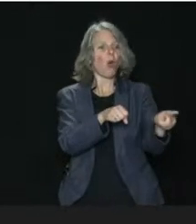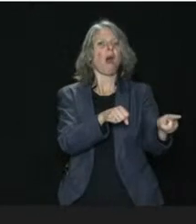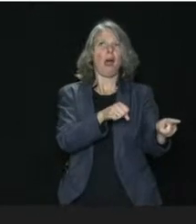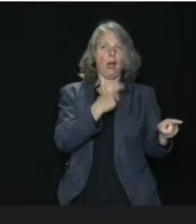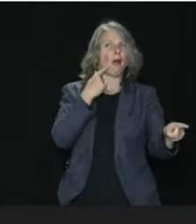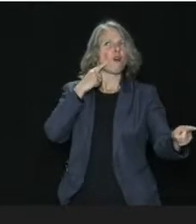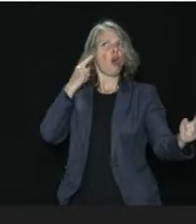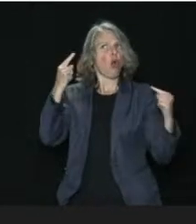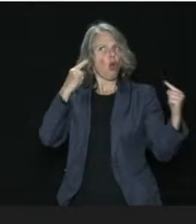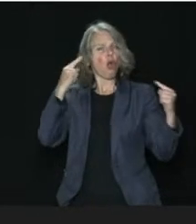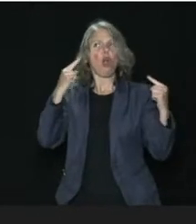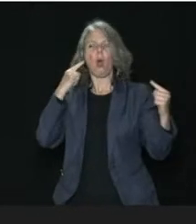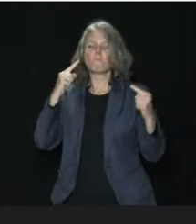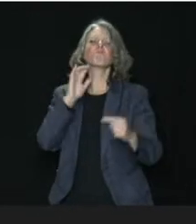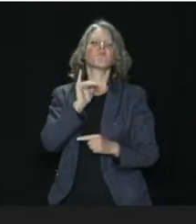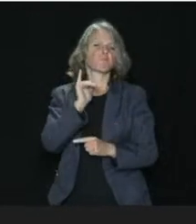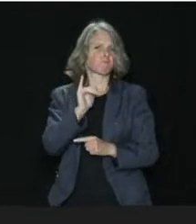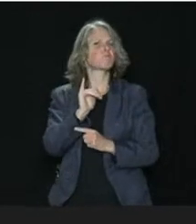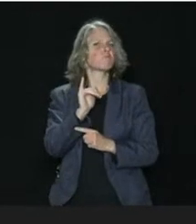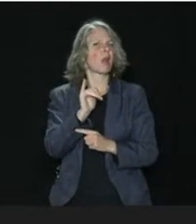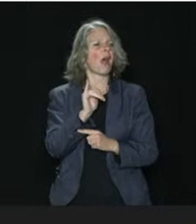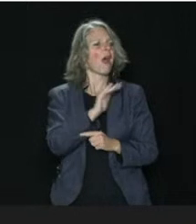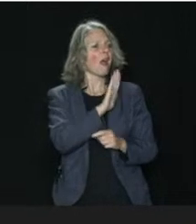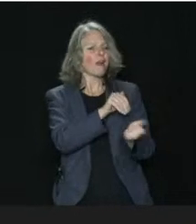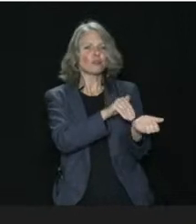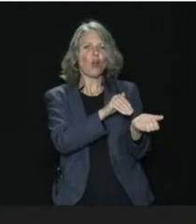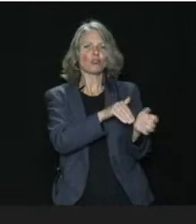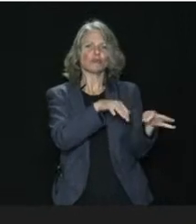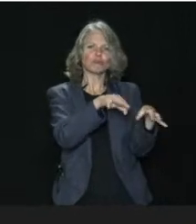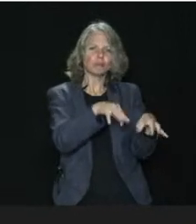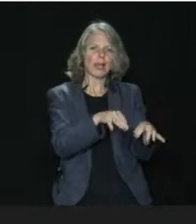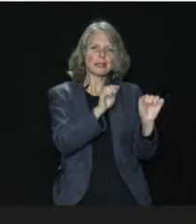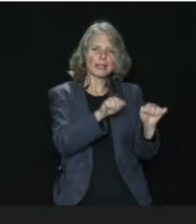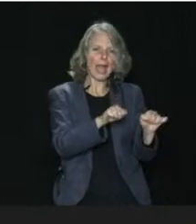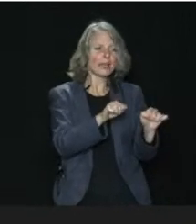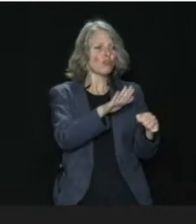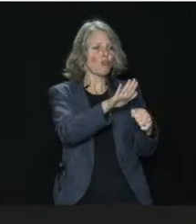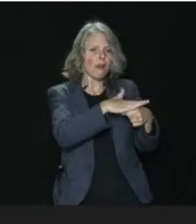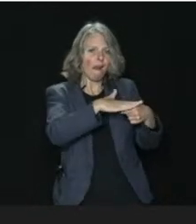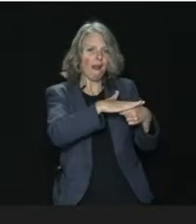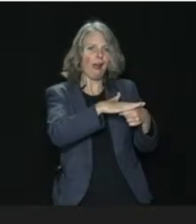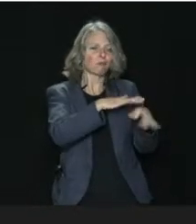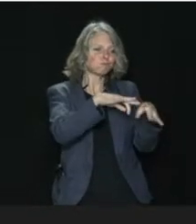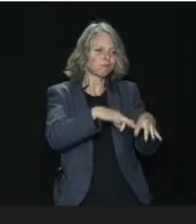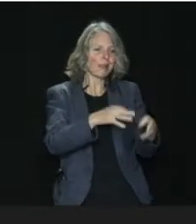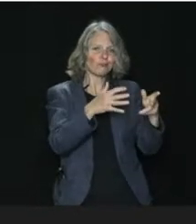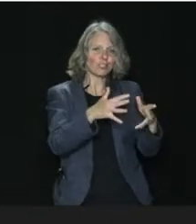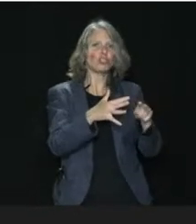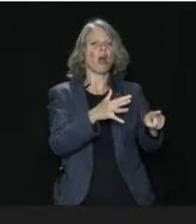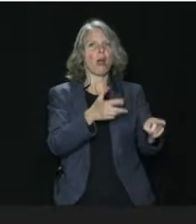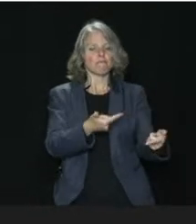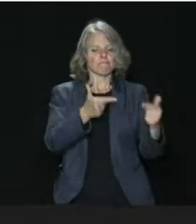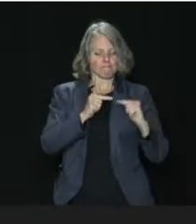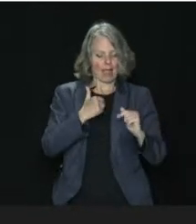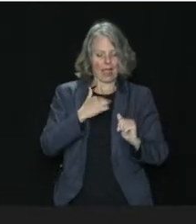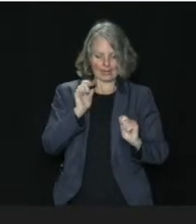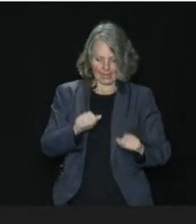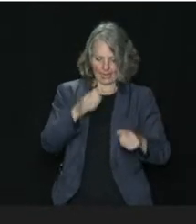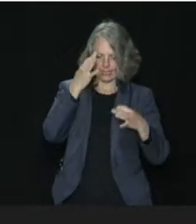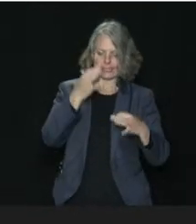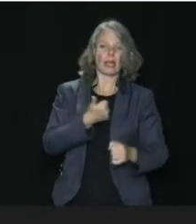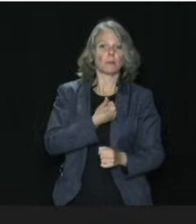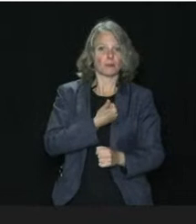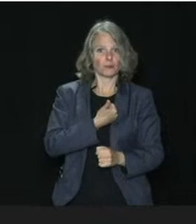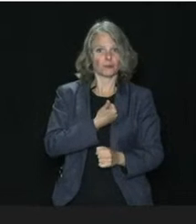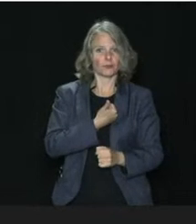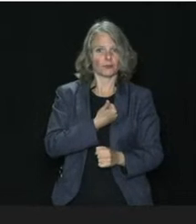reassured that the local jurisdictions have done all of that work. And nonetheless, it's always